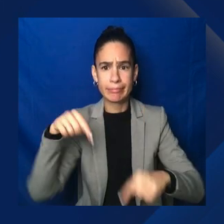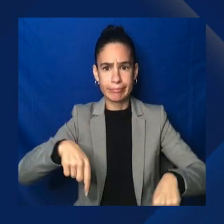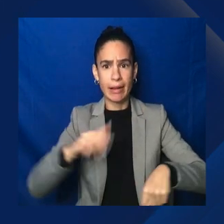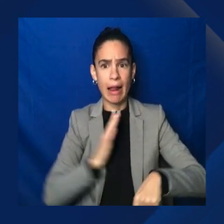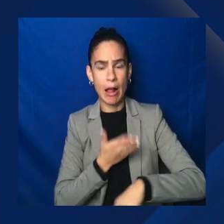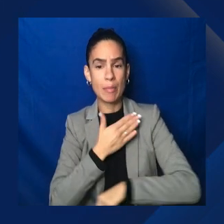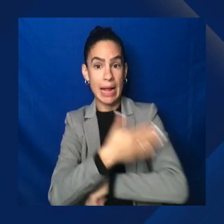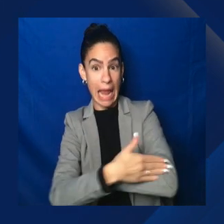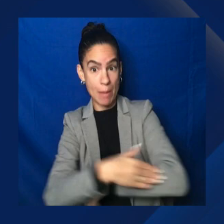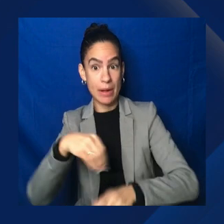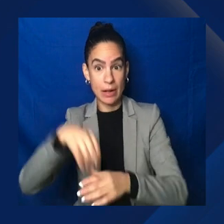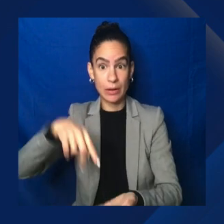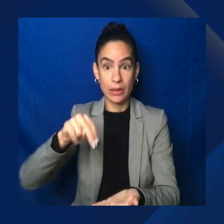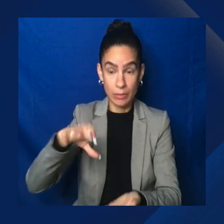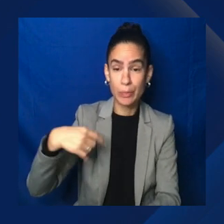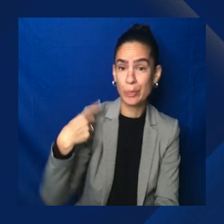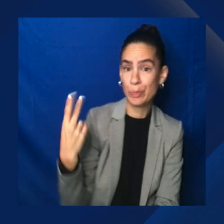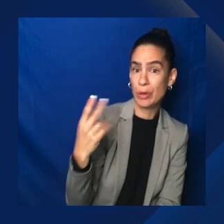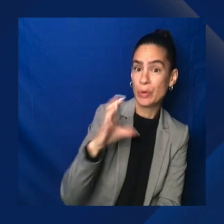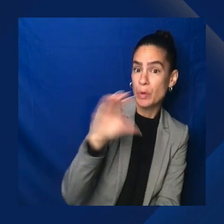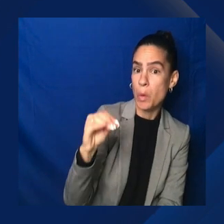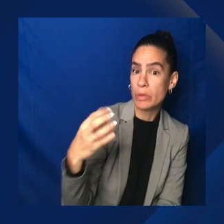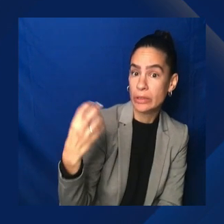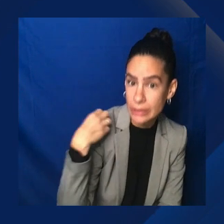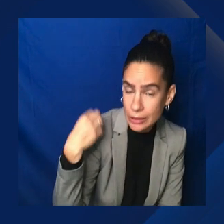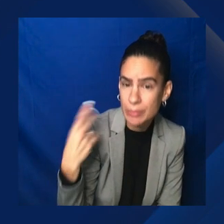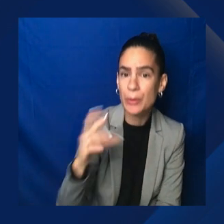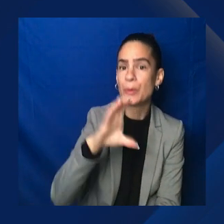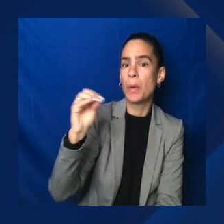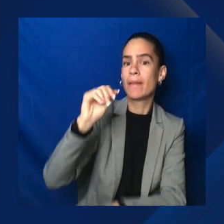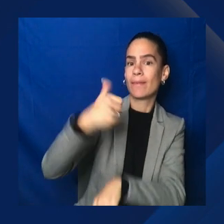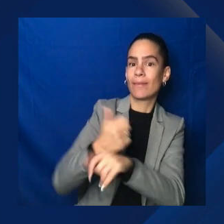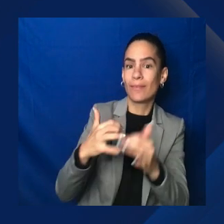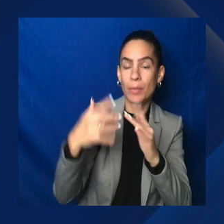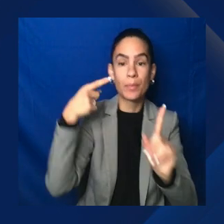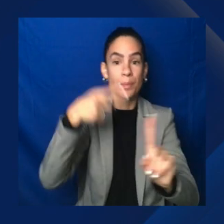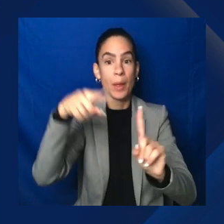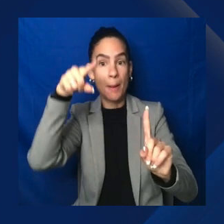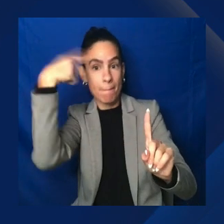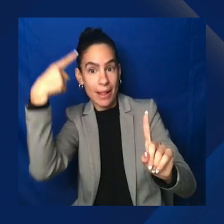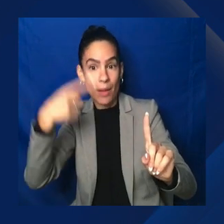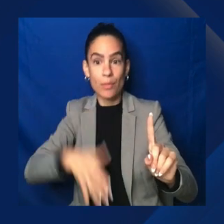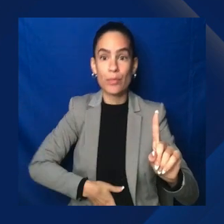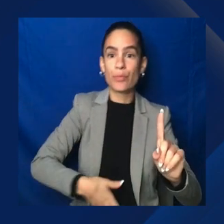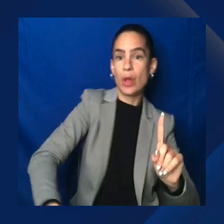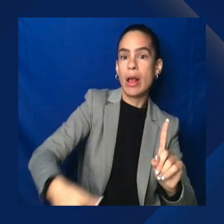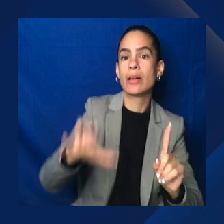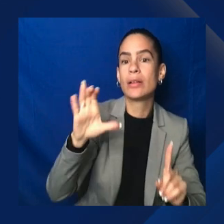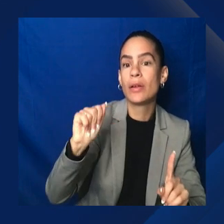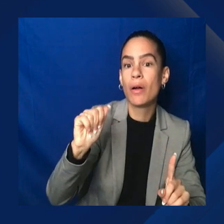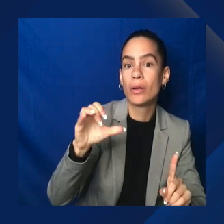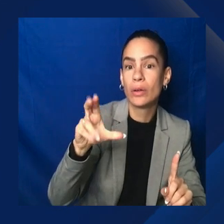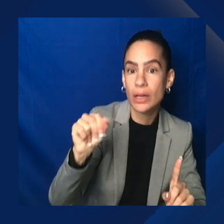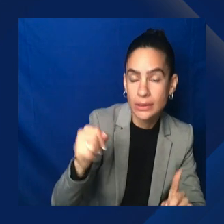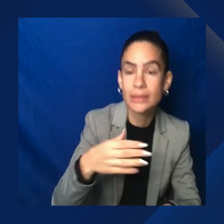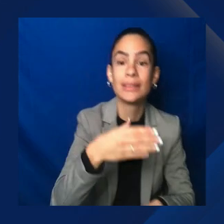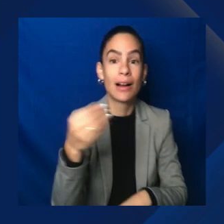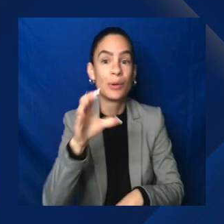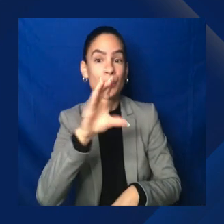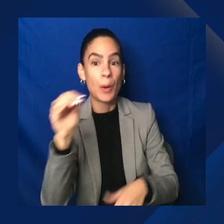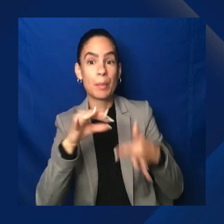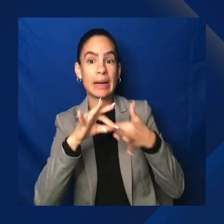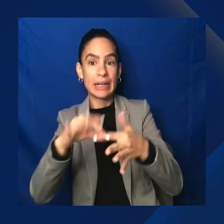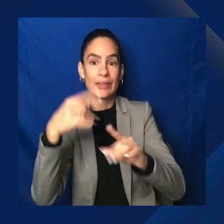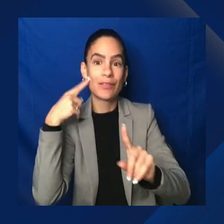Black Maternal Health Caucus and co-lead of the Black Maternal Health Momnibus Act. Maternal health is extremely